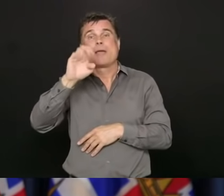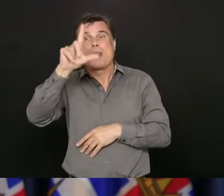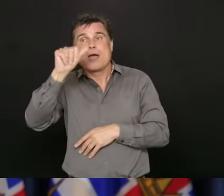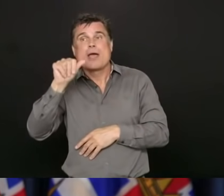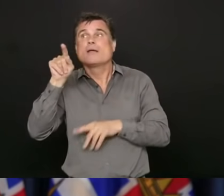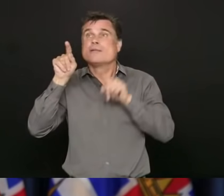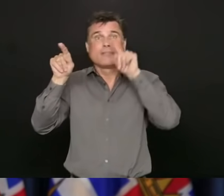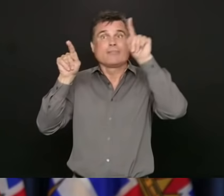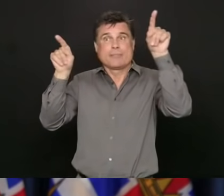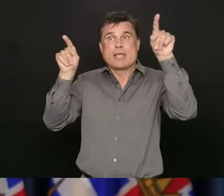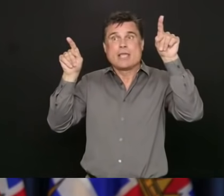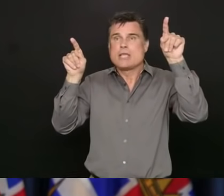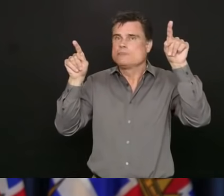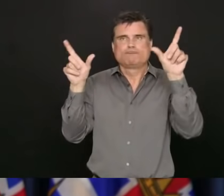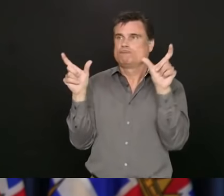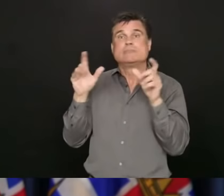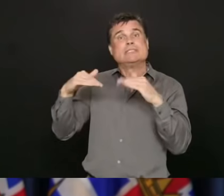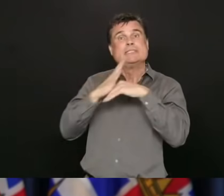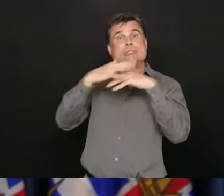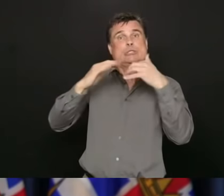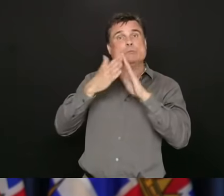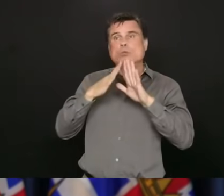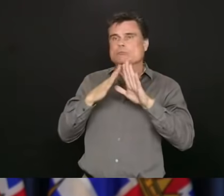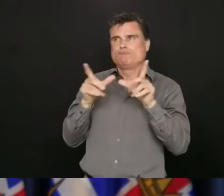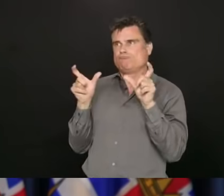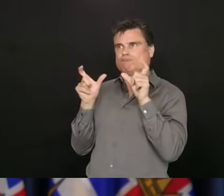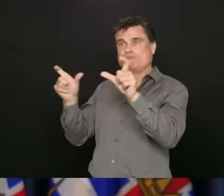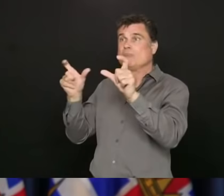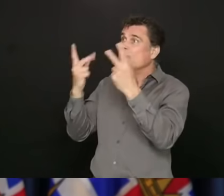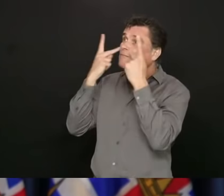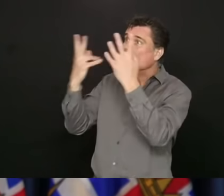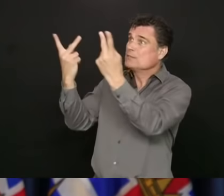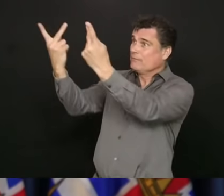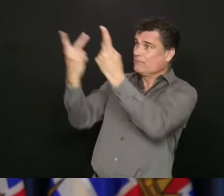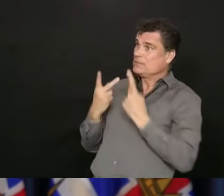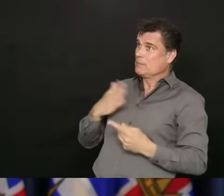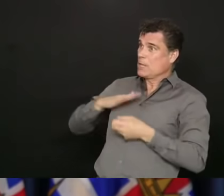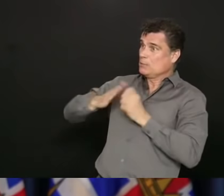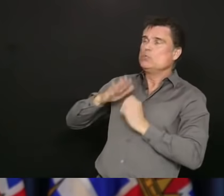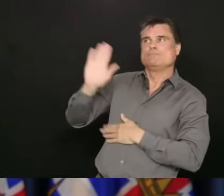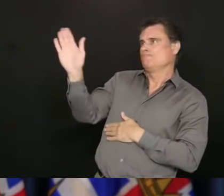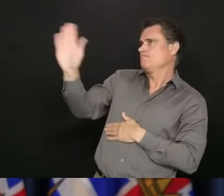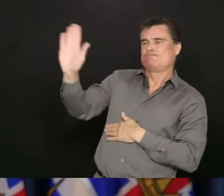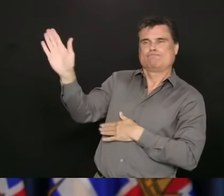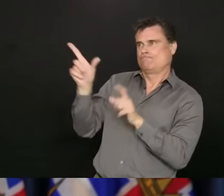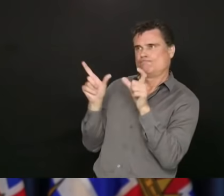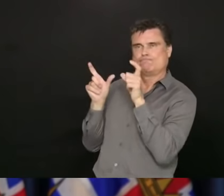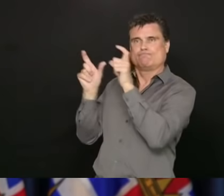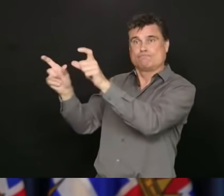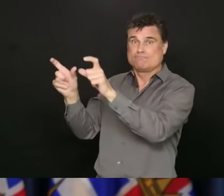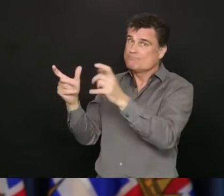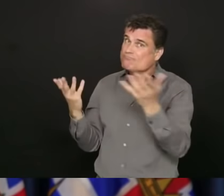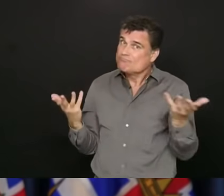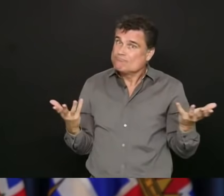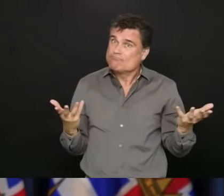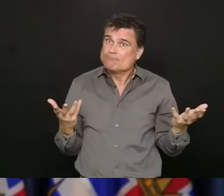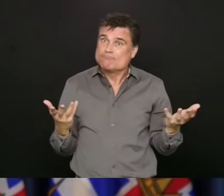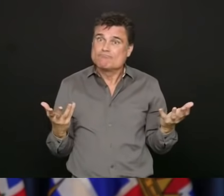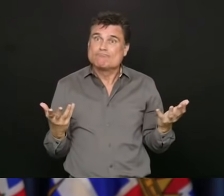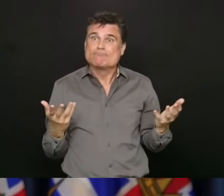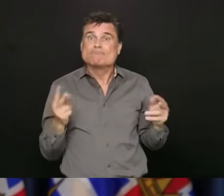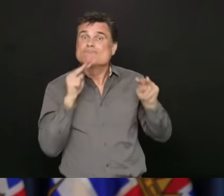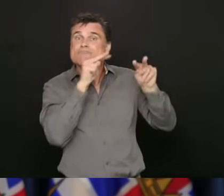a tourism town that still feels, rightly so, that they are concerned that people from away could